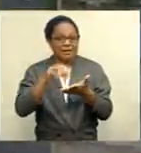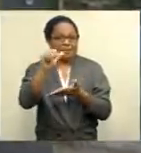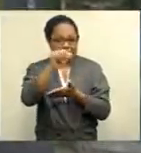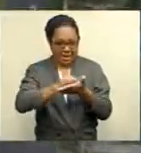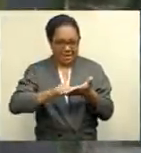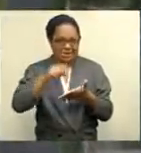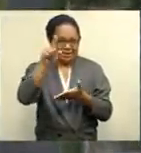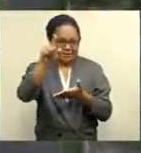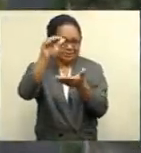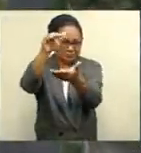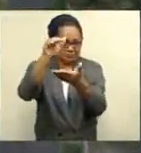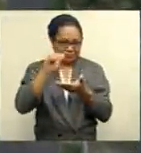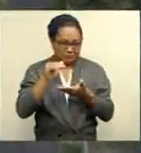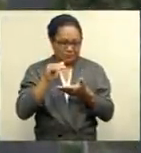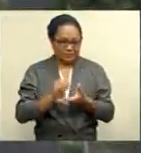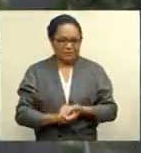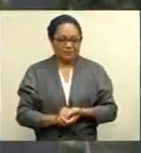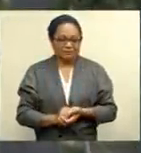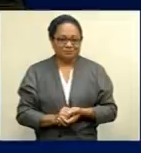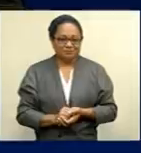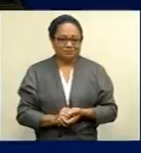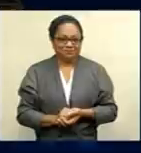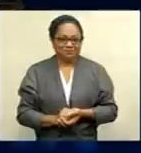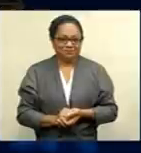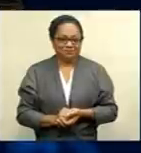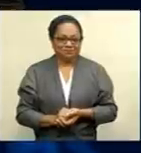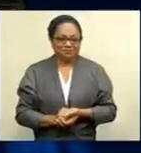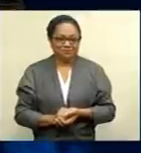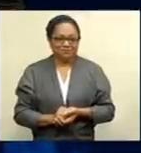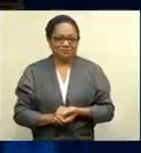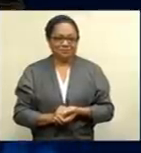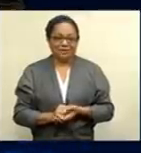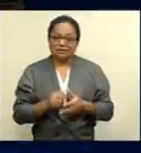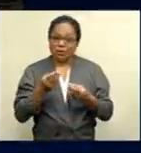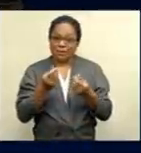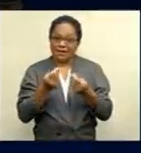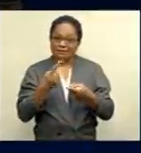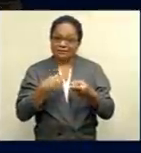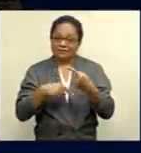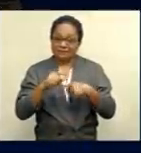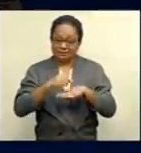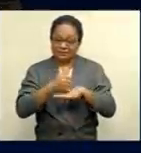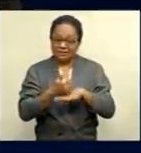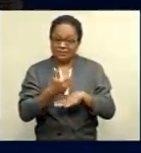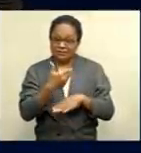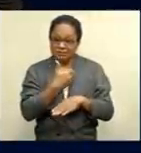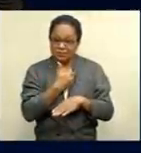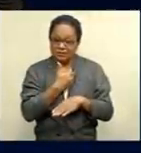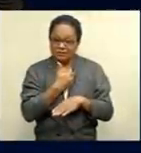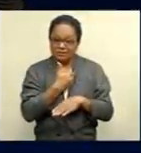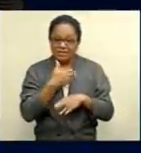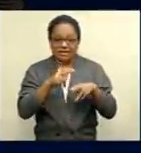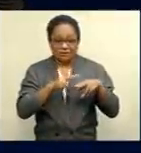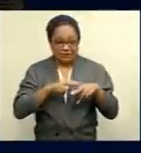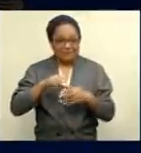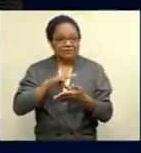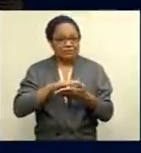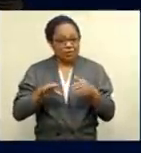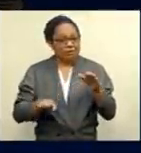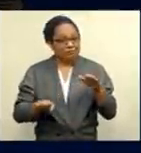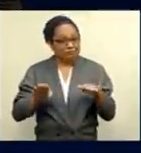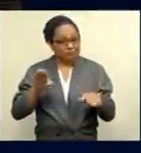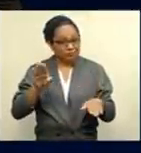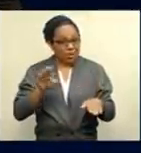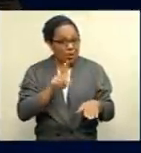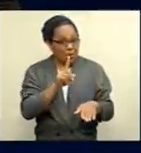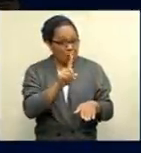goods. Ritika Pratap, FBC News. Here, the local exchange rates are set early this morning. Our Fiji dollar gained against one of our